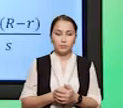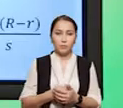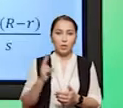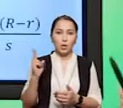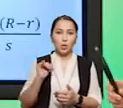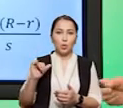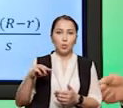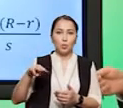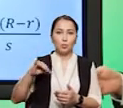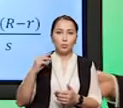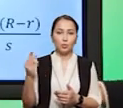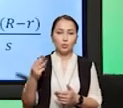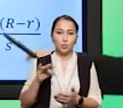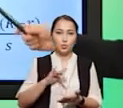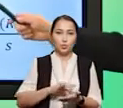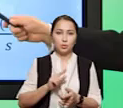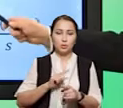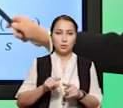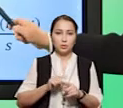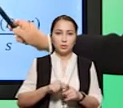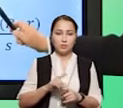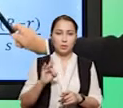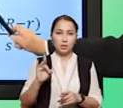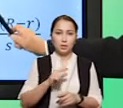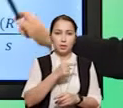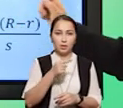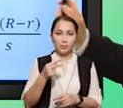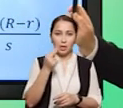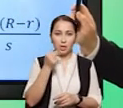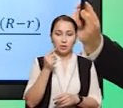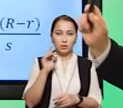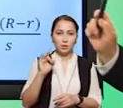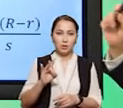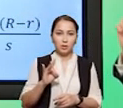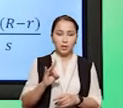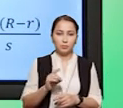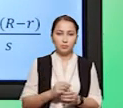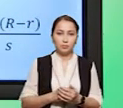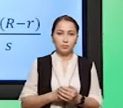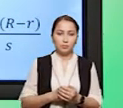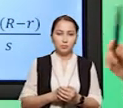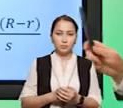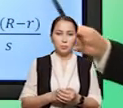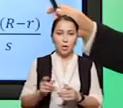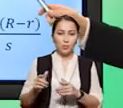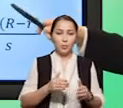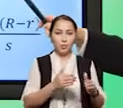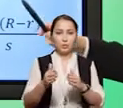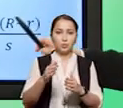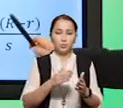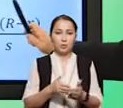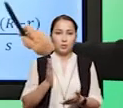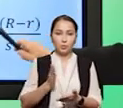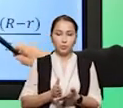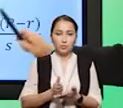Kumush atomlarini o'rtacha tezligi katta R dan ayiramiz kichkina R ni, ya'ni kumush atomlarini bosib o'tgan yo'li